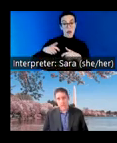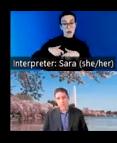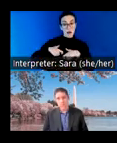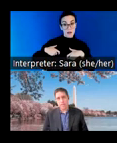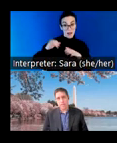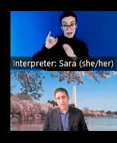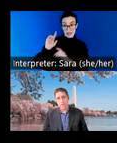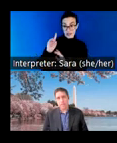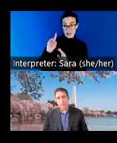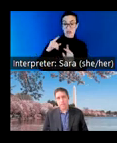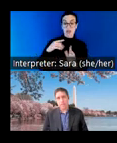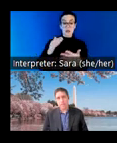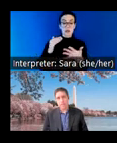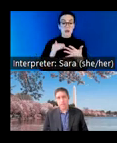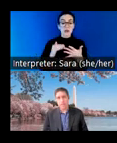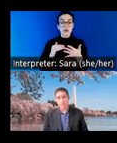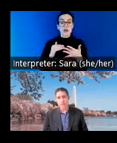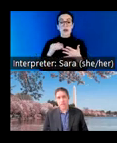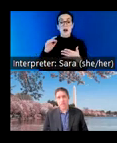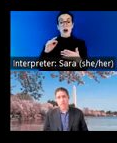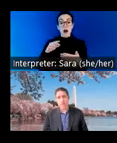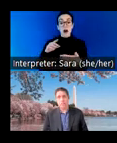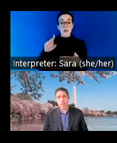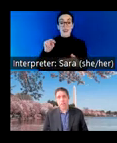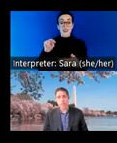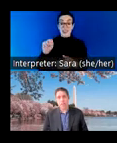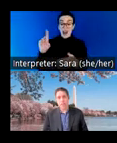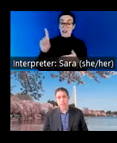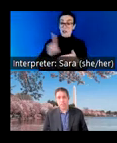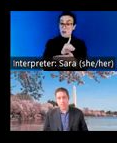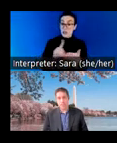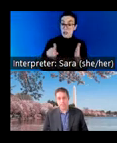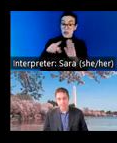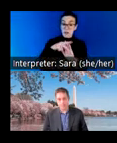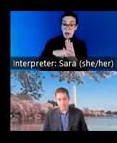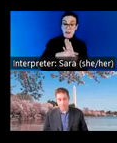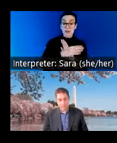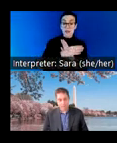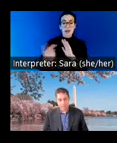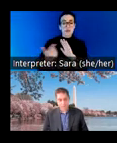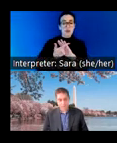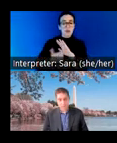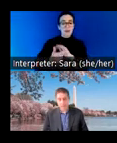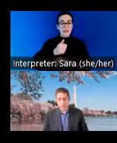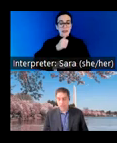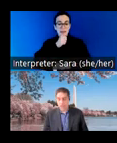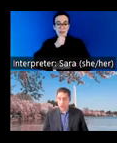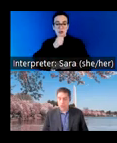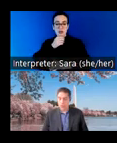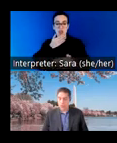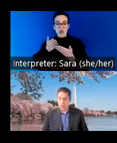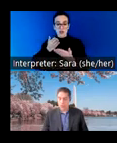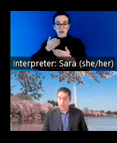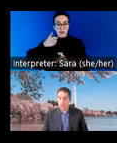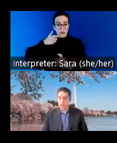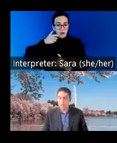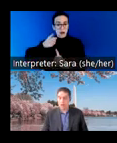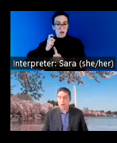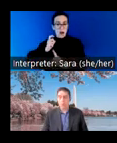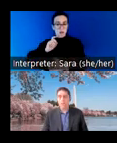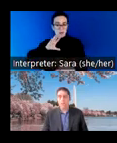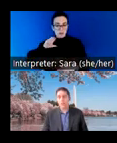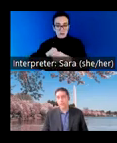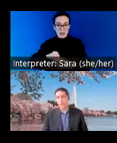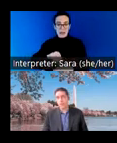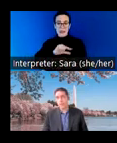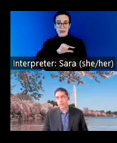and prohibiting the Secret Service from engaging in guilt by association policing, as well as a prohibition on the